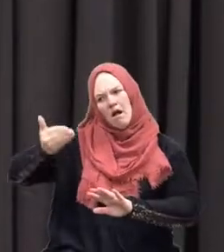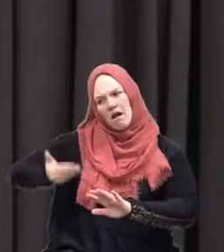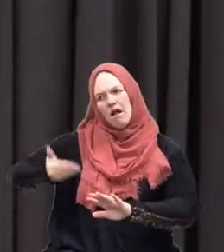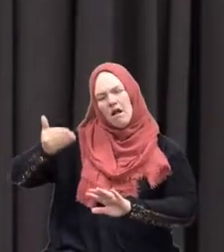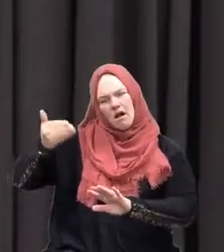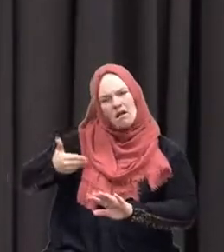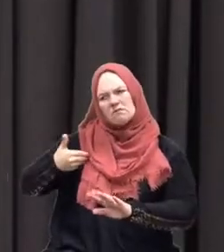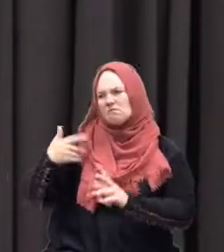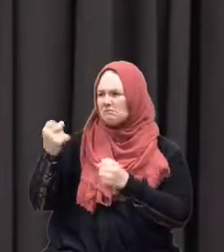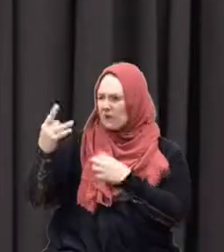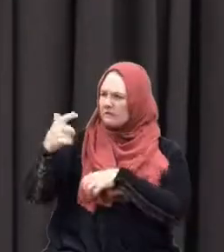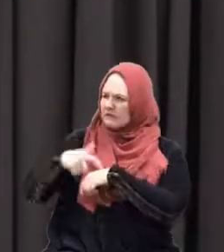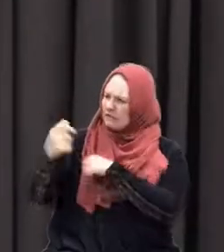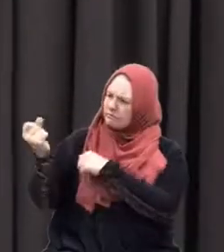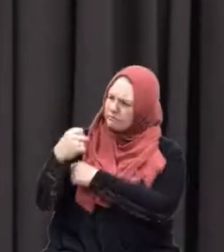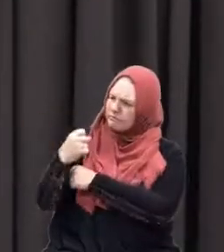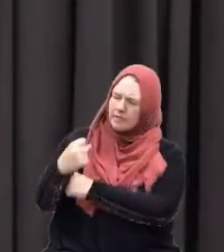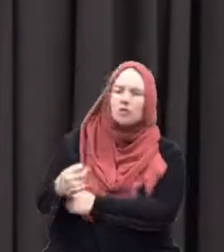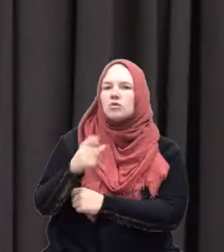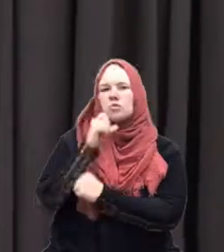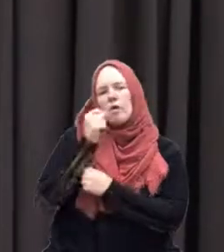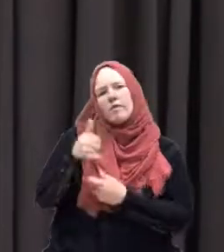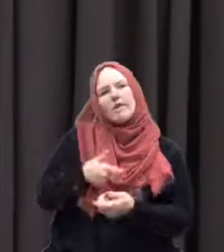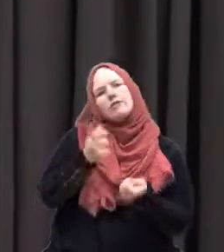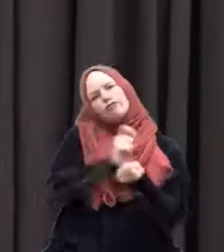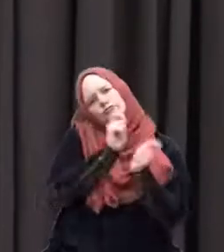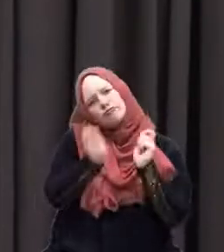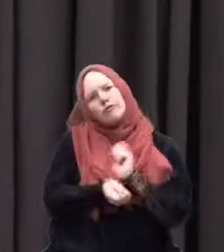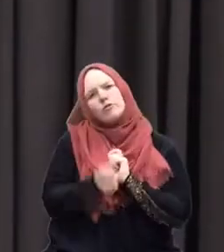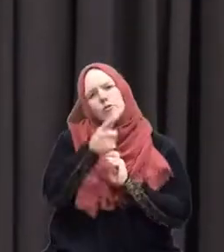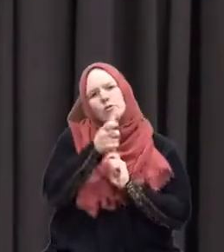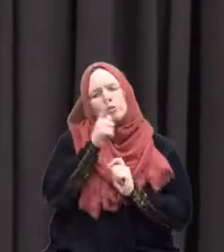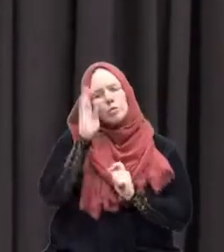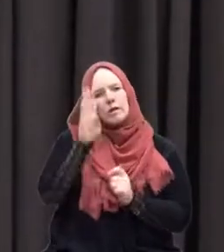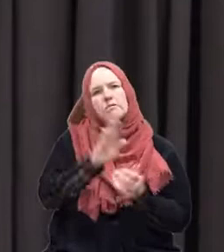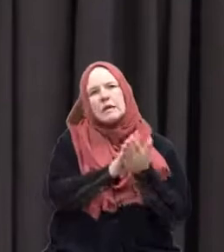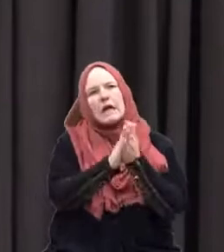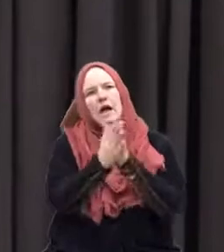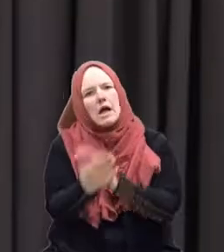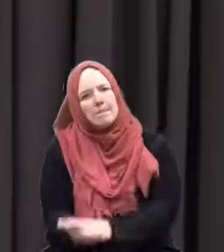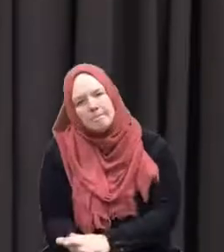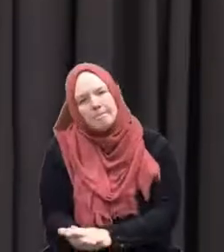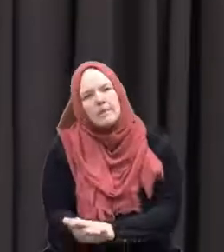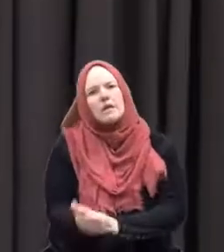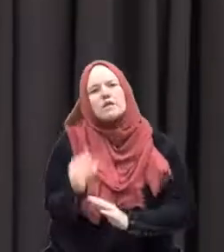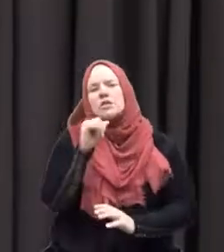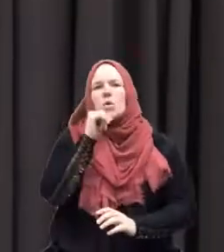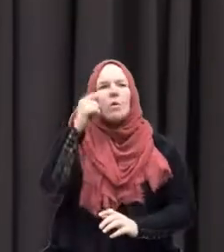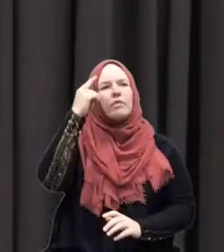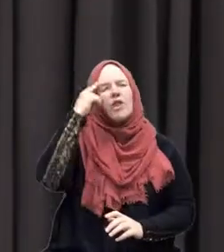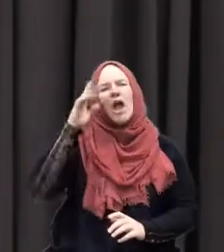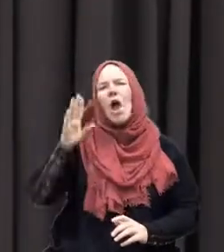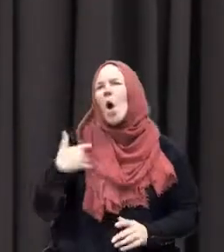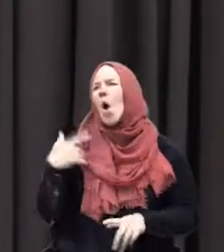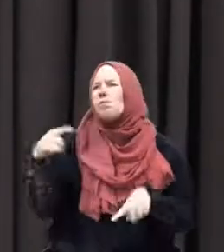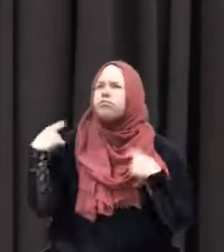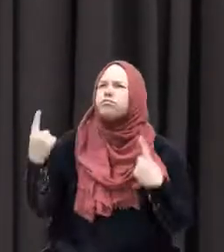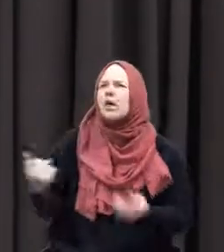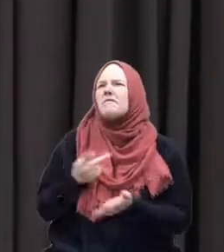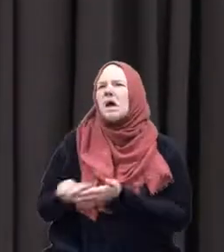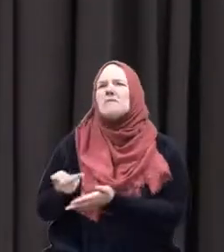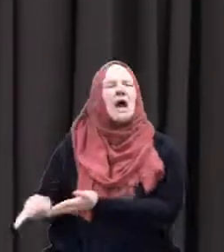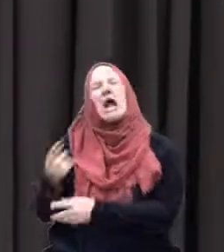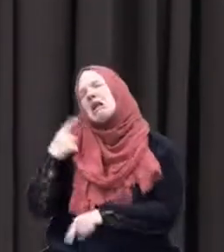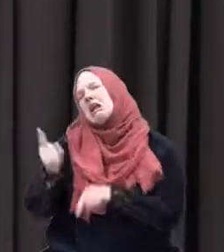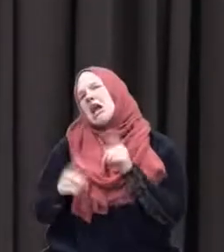defeats shape your destiny or shape your future or undermine your optimism or